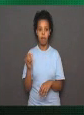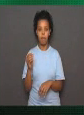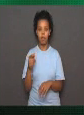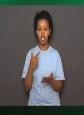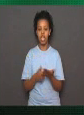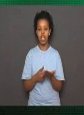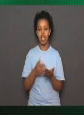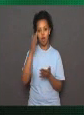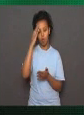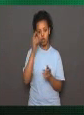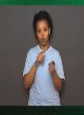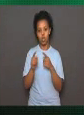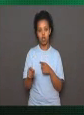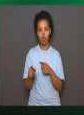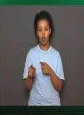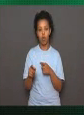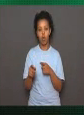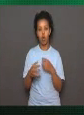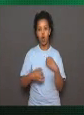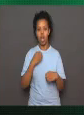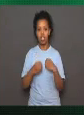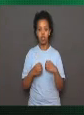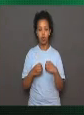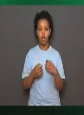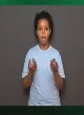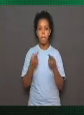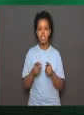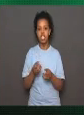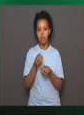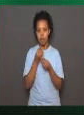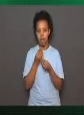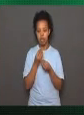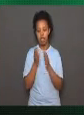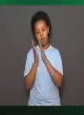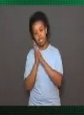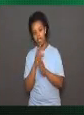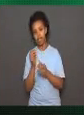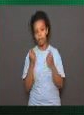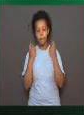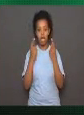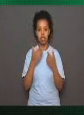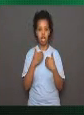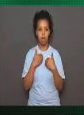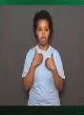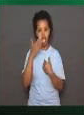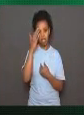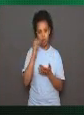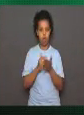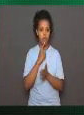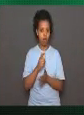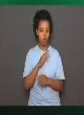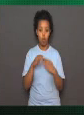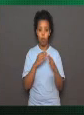notifies the organism when to eat, sleep, and wake up. A